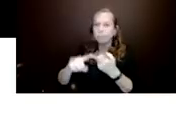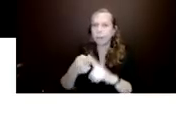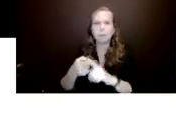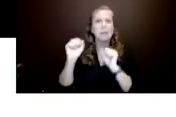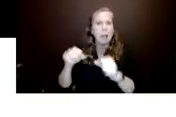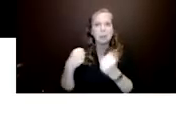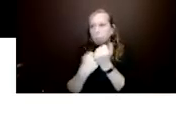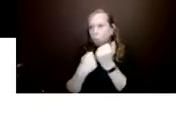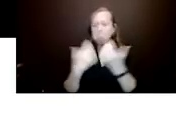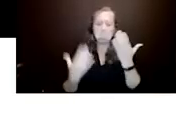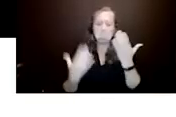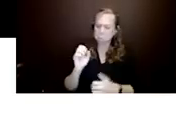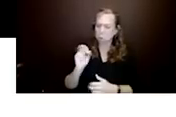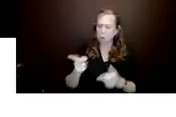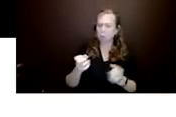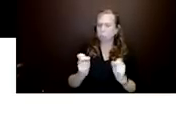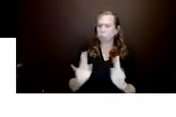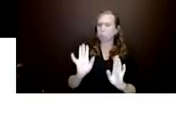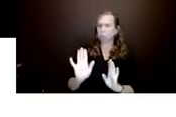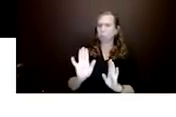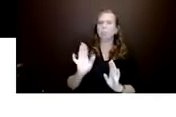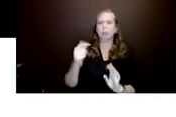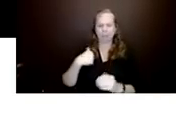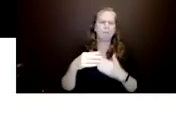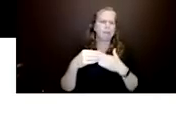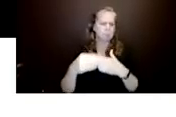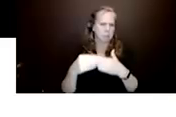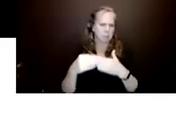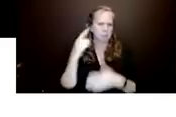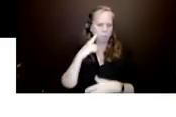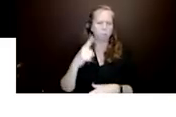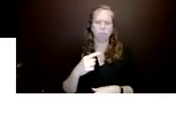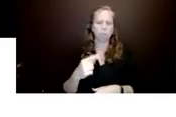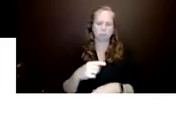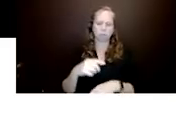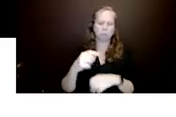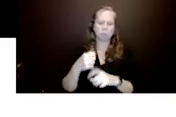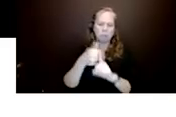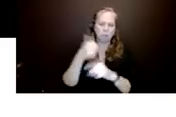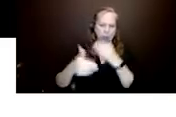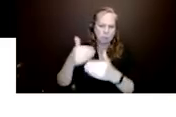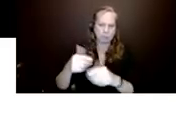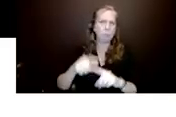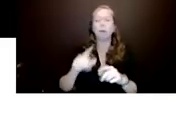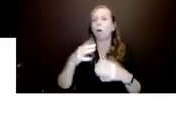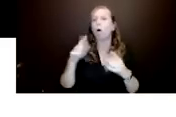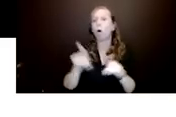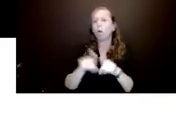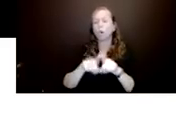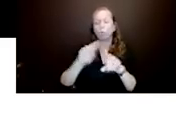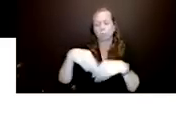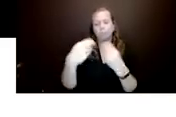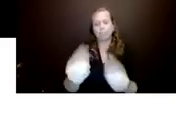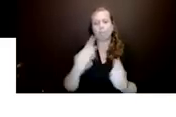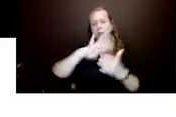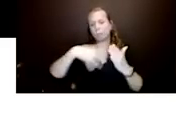support, that's okay. The asynchronous has some flexibility, but we're also providing a schedule for you. So really want to meet the needs